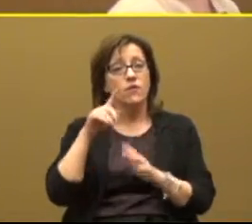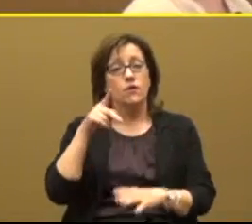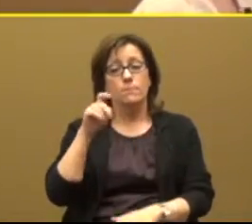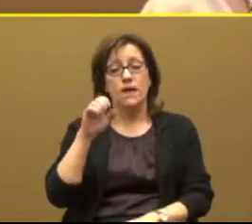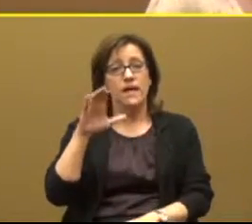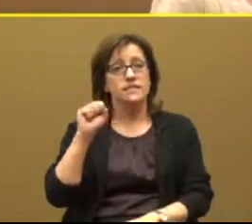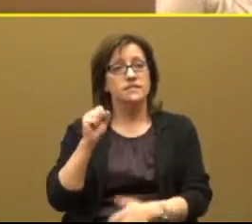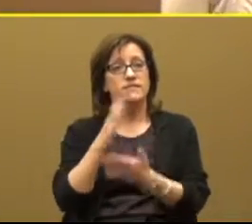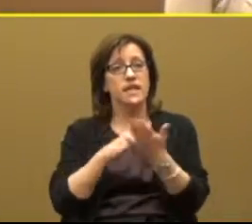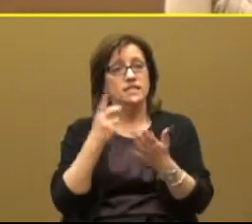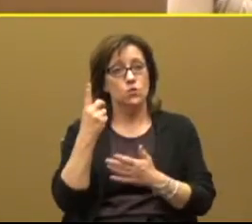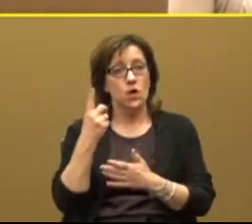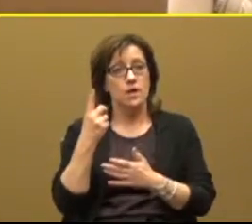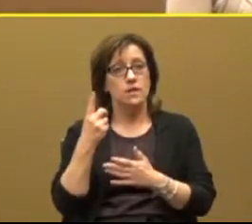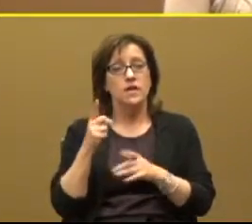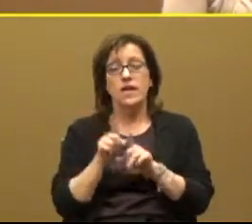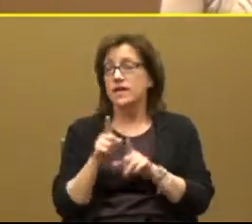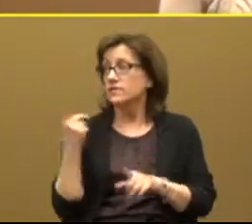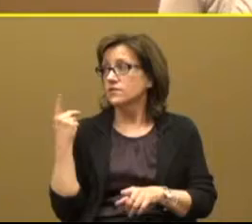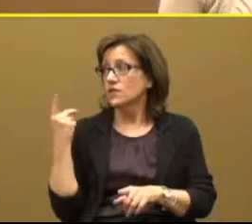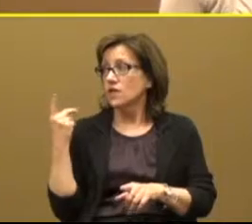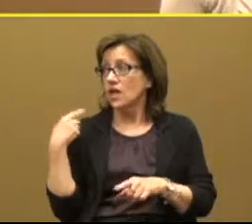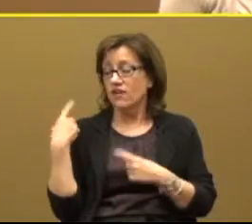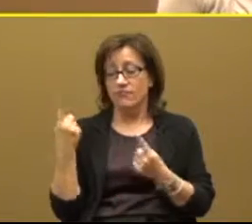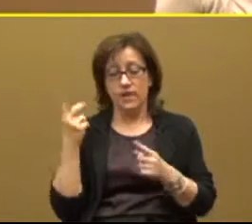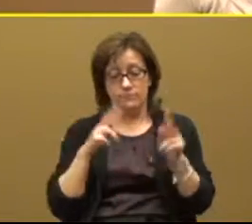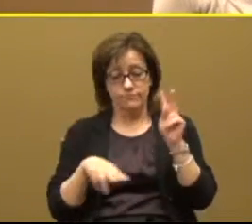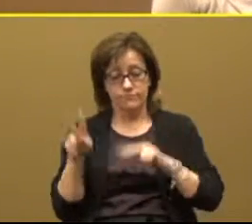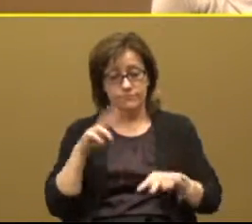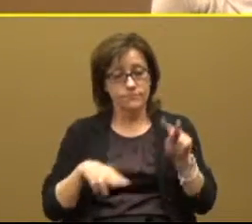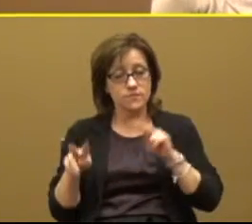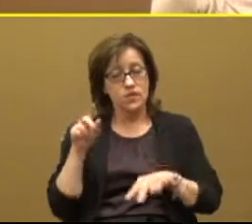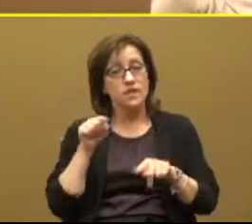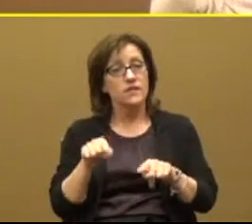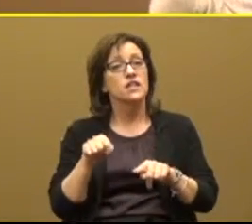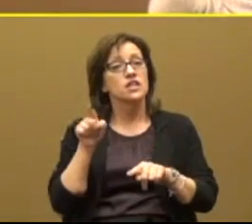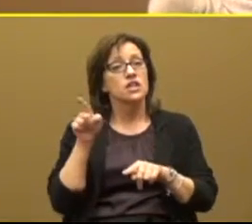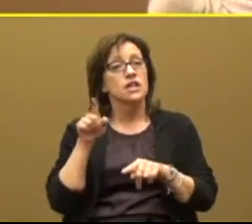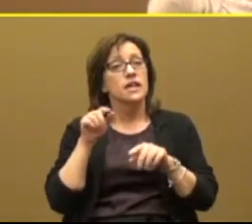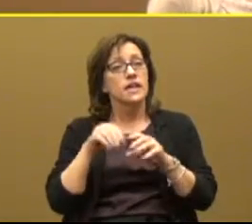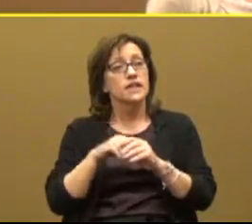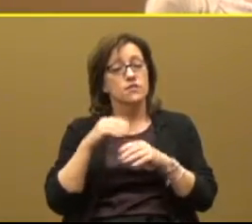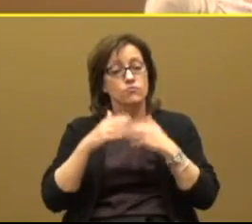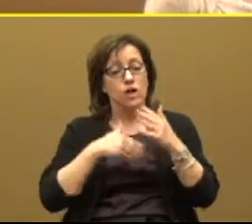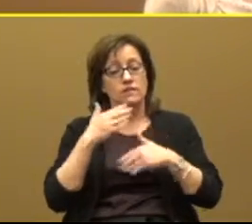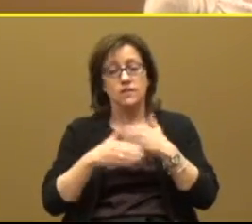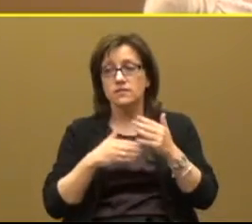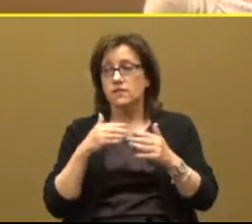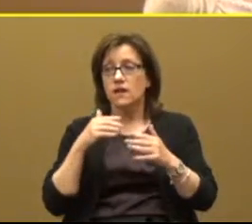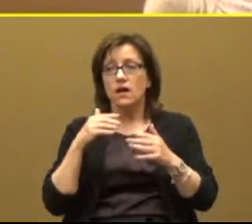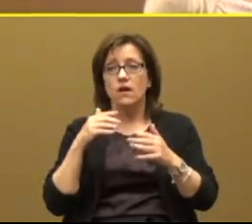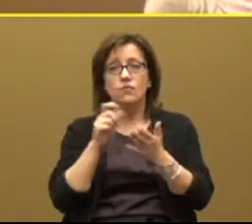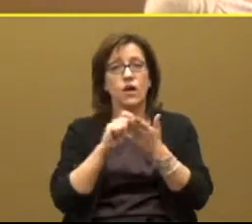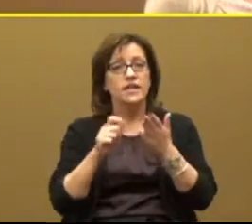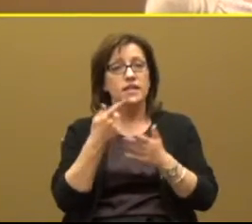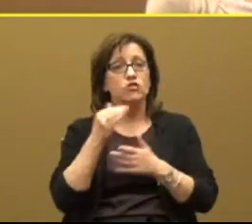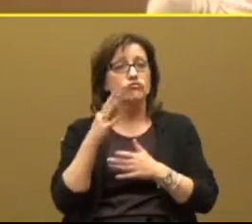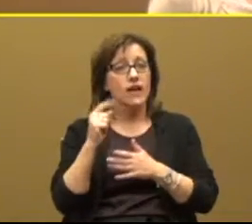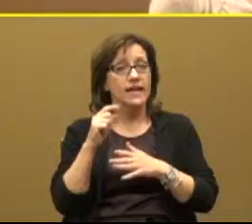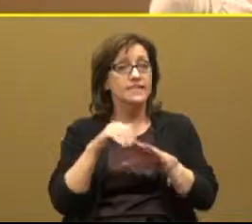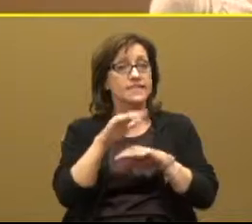But really, as Kristi and I have been looking at this, and Kristi's actually in the process of submitting a grant right now.